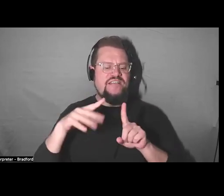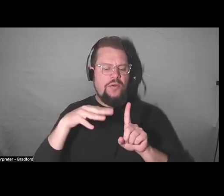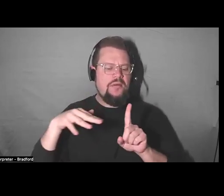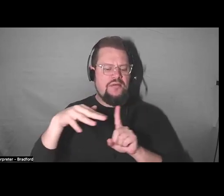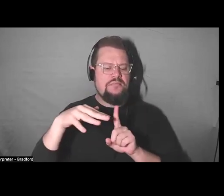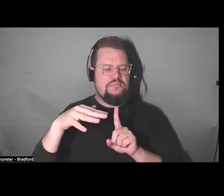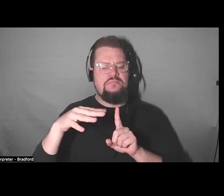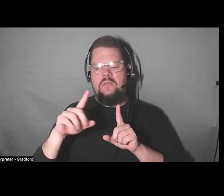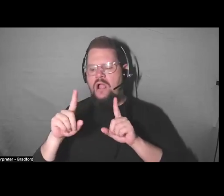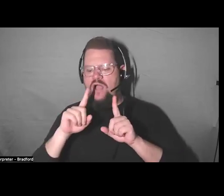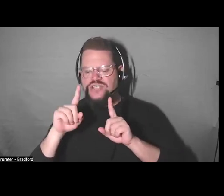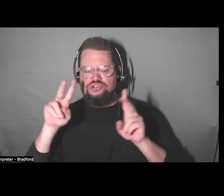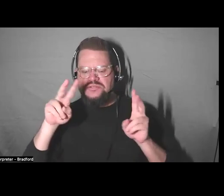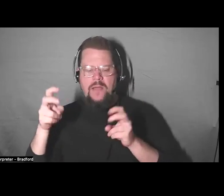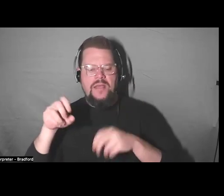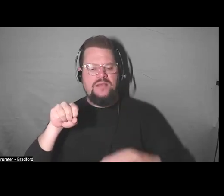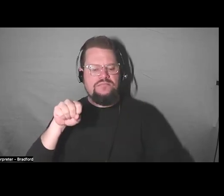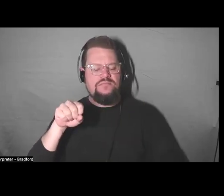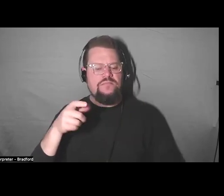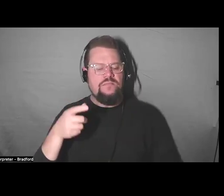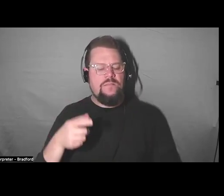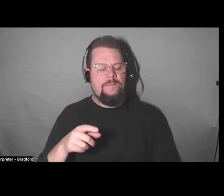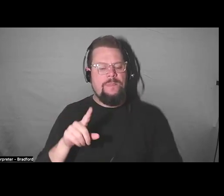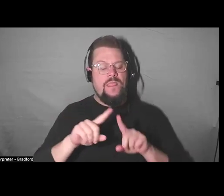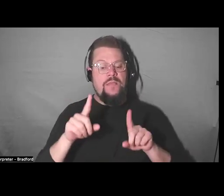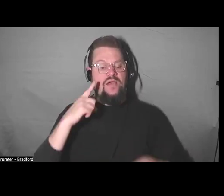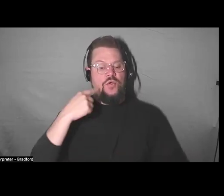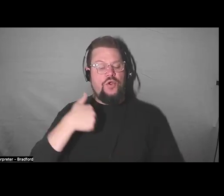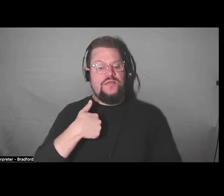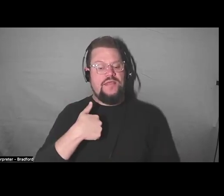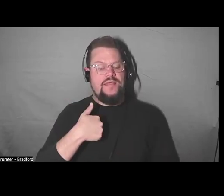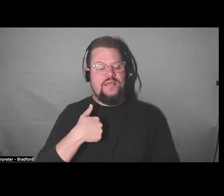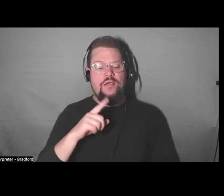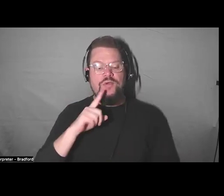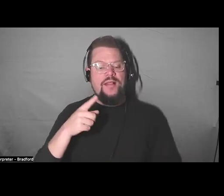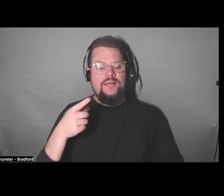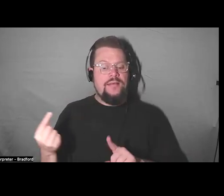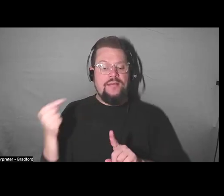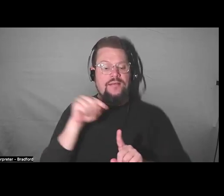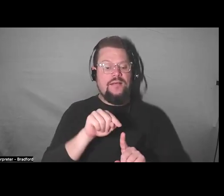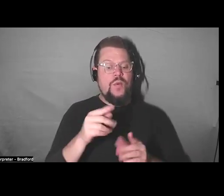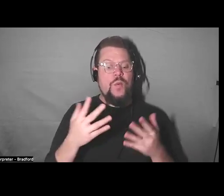environments, conversation topics. But for me, it always comes back to